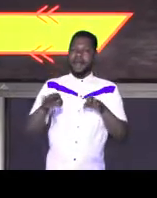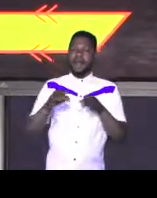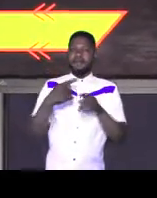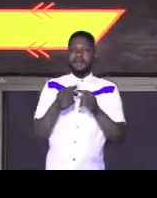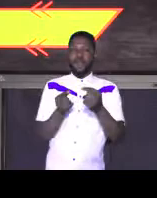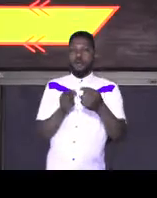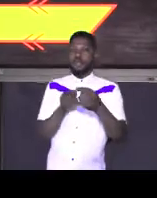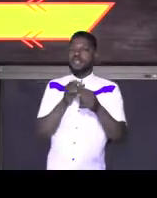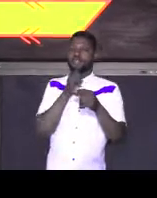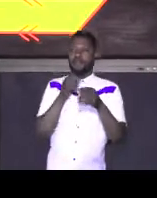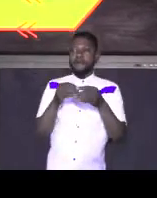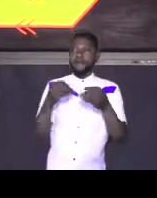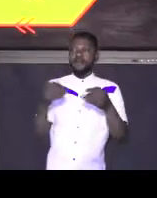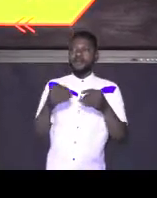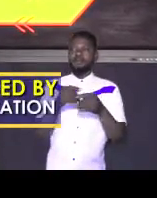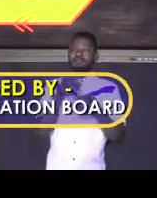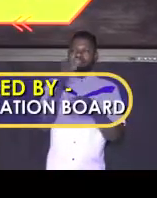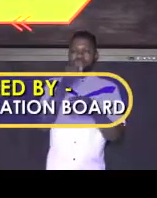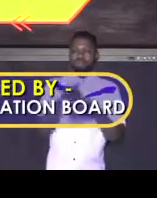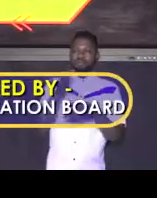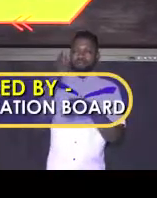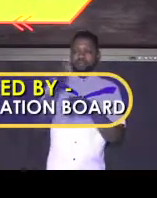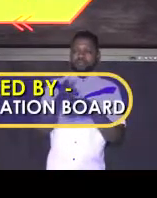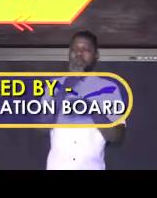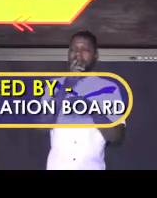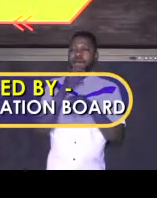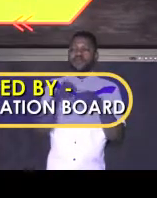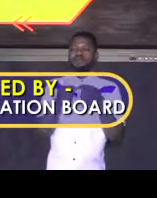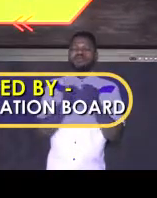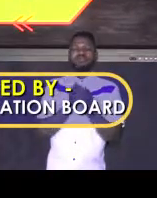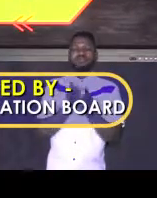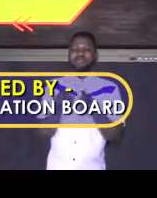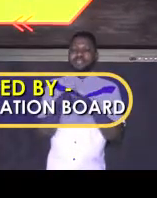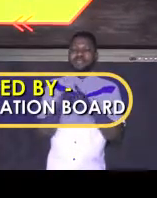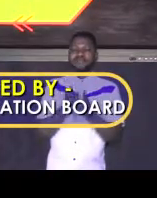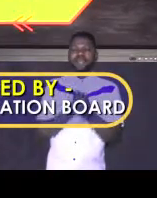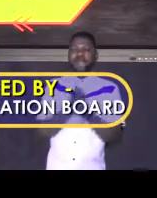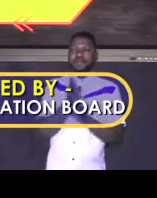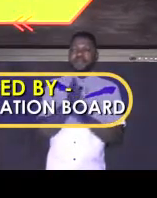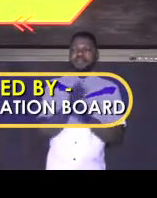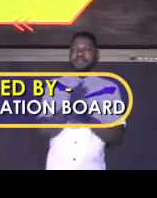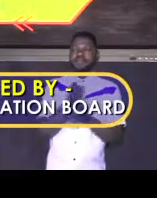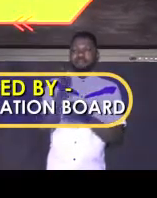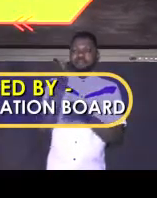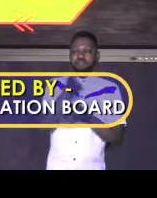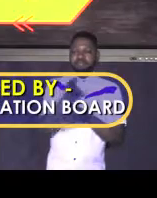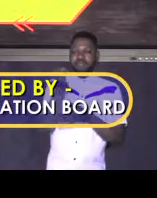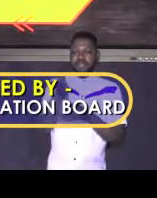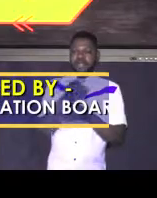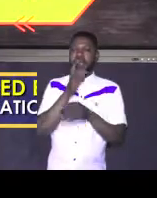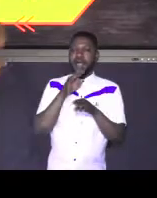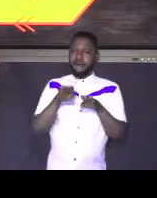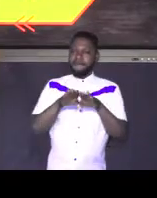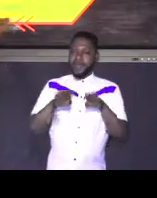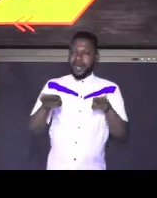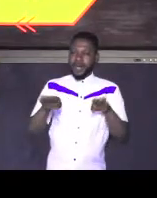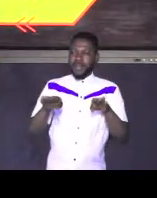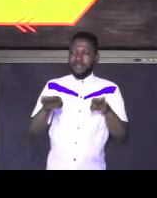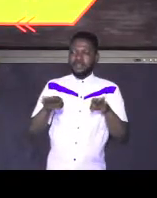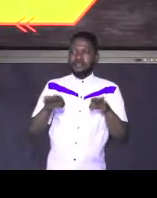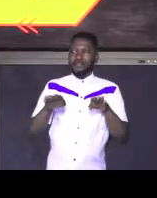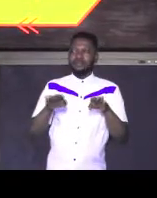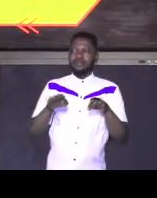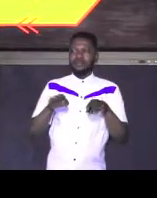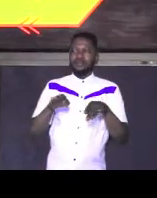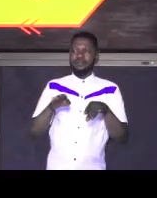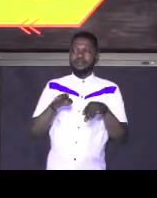not parallel. This line and this line are parallel. They're going in the same direction, which is upwards. These and these are parallel. They're going